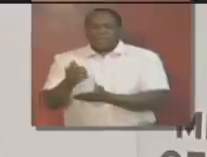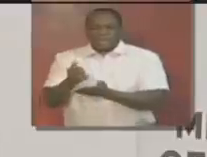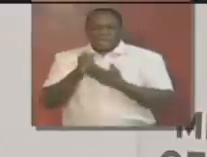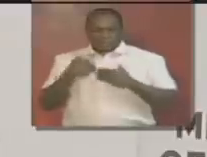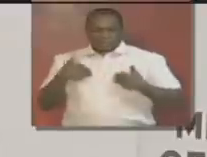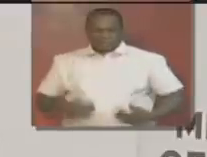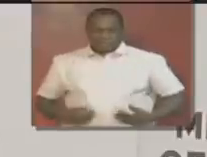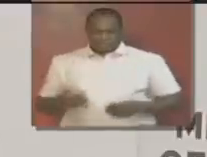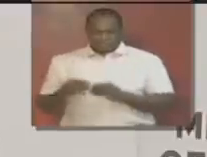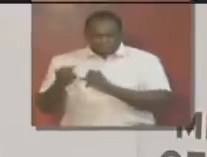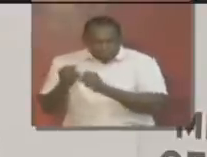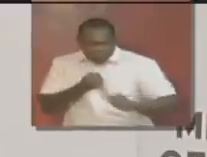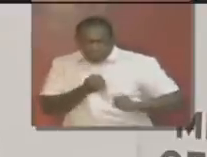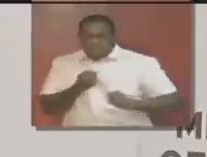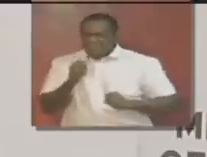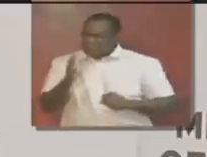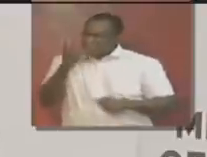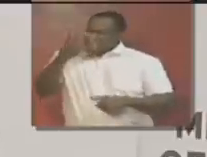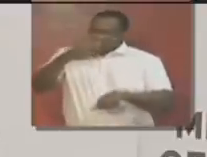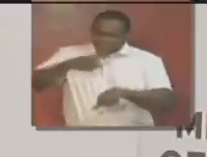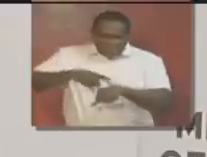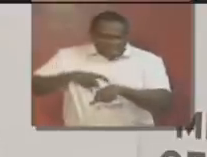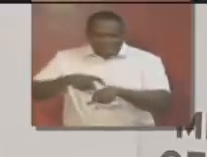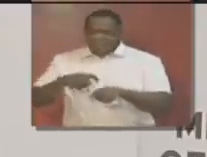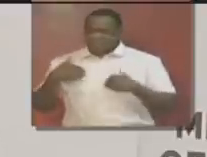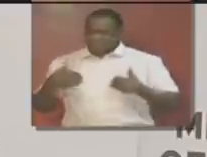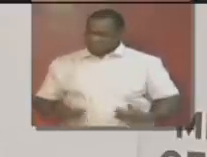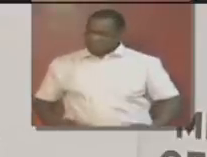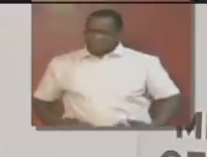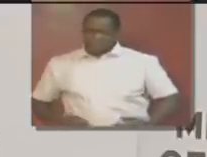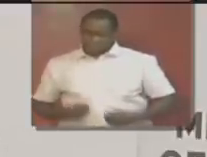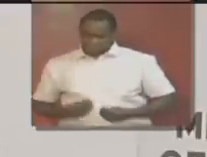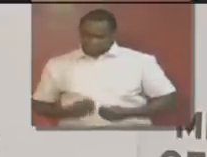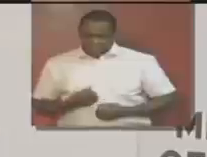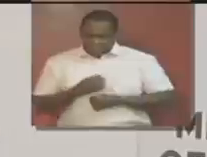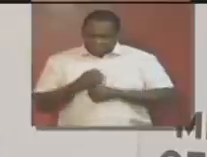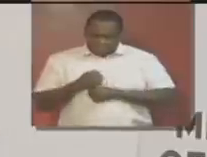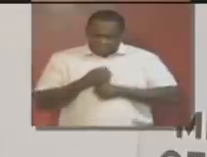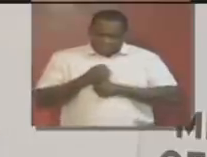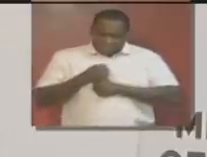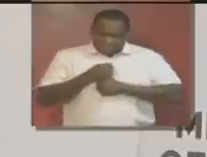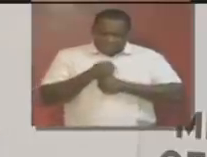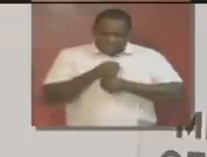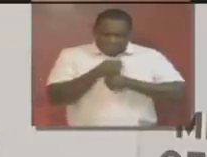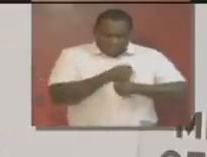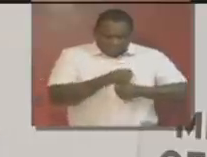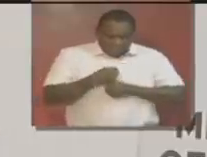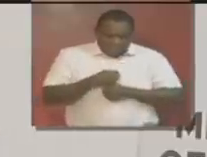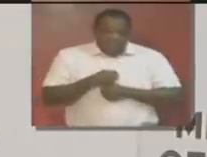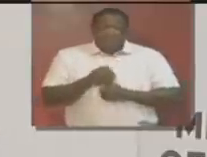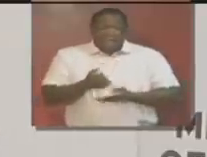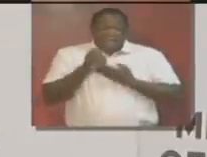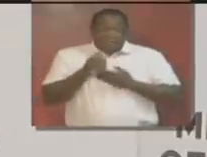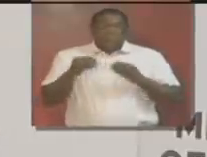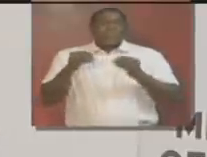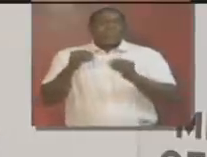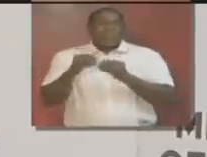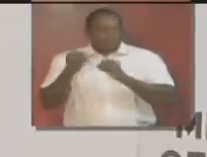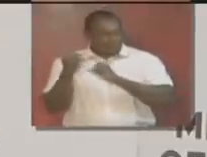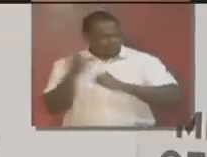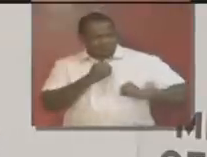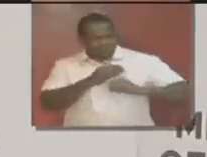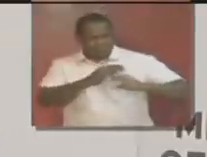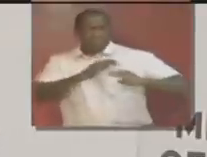5 times what your immune system can produce by itself, just to make sure you have a response to the vaccination